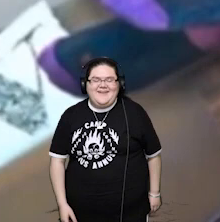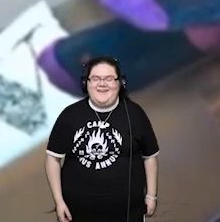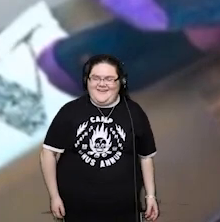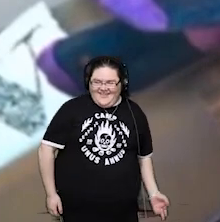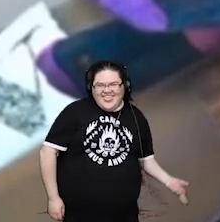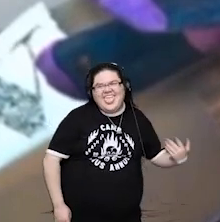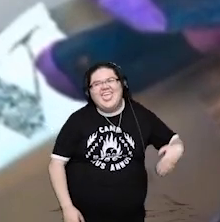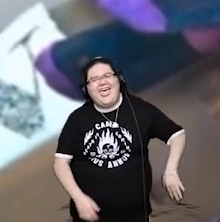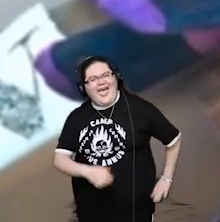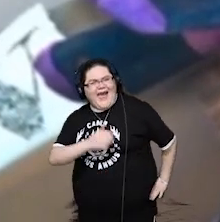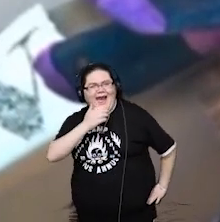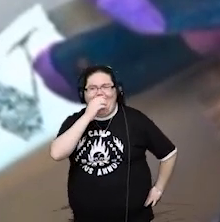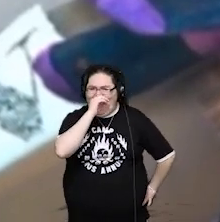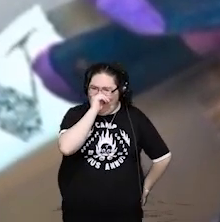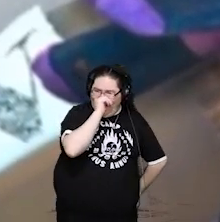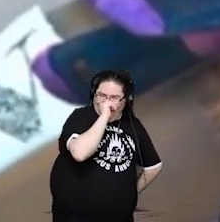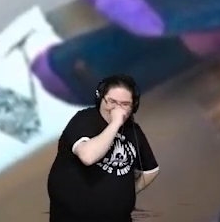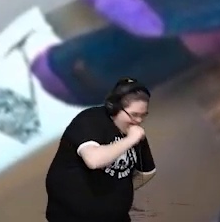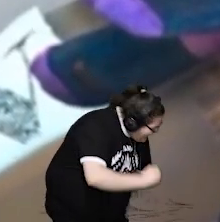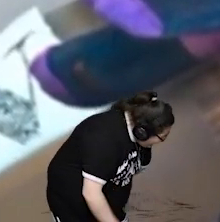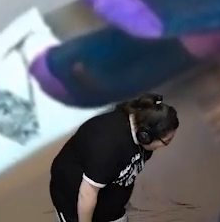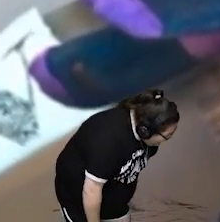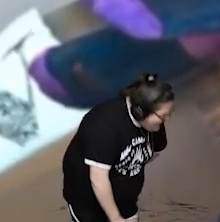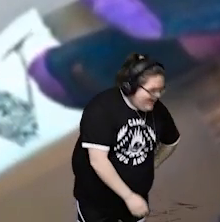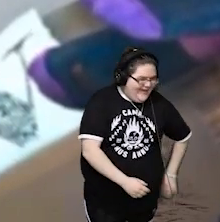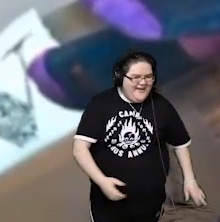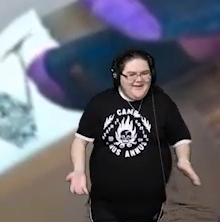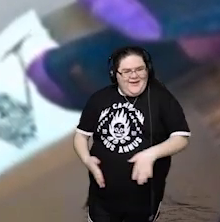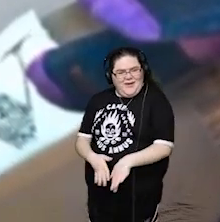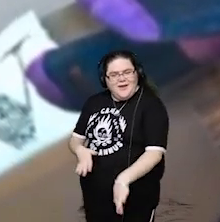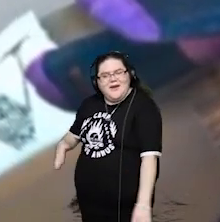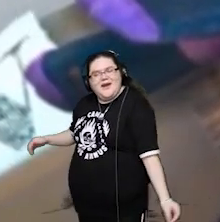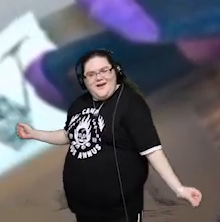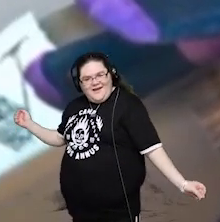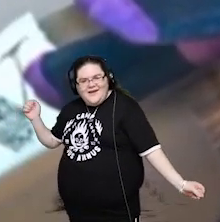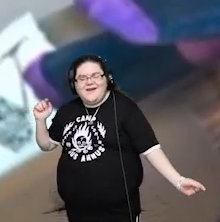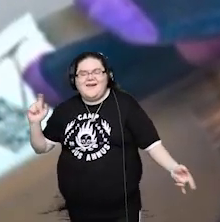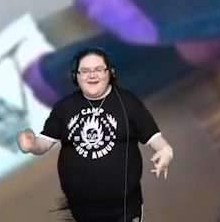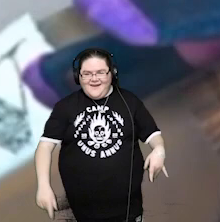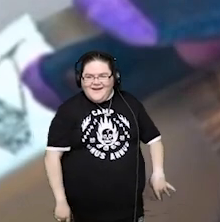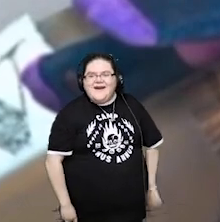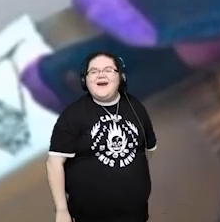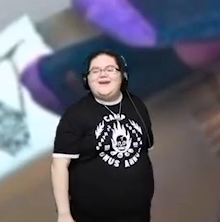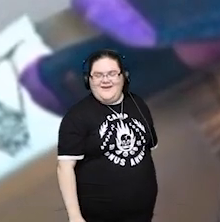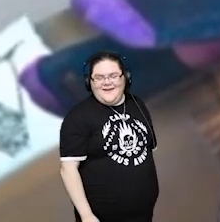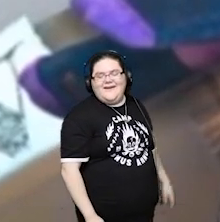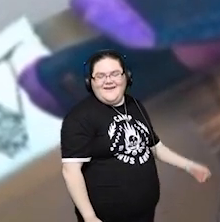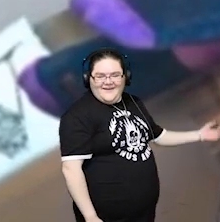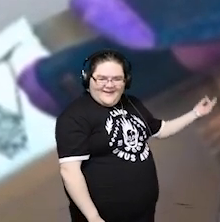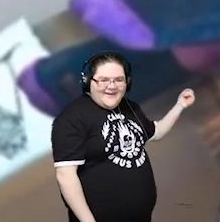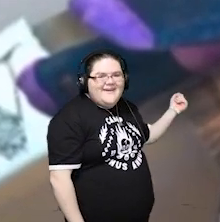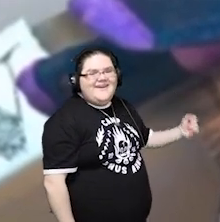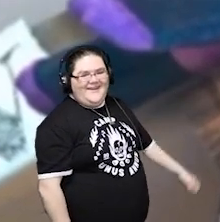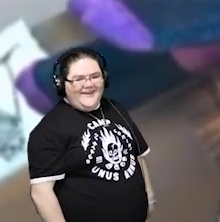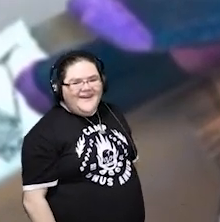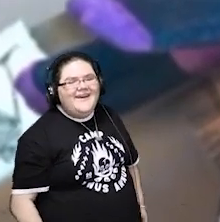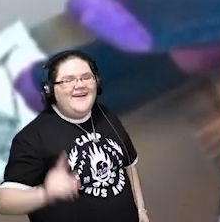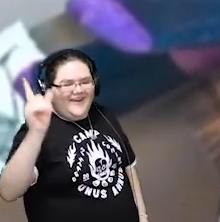KSI sucks if his shitty dumb tracks. KSI sucks, yeah. KSI sucks,